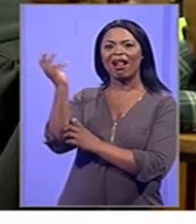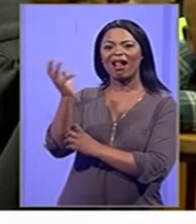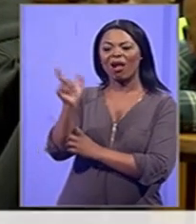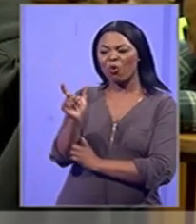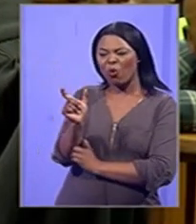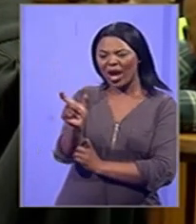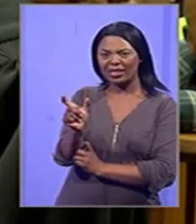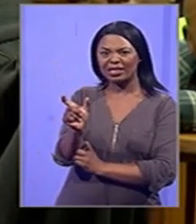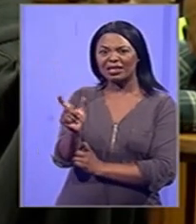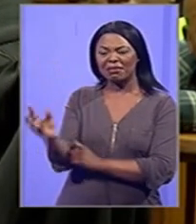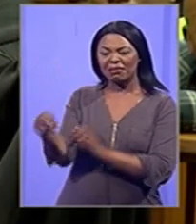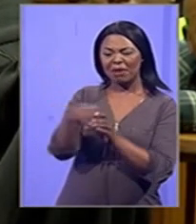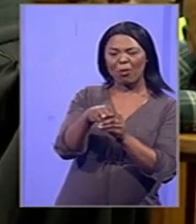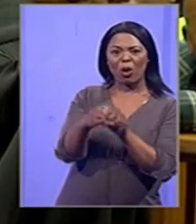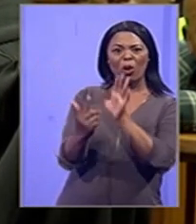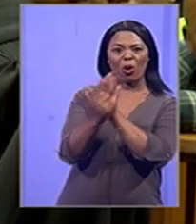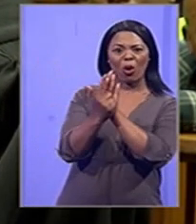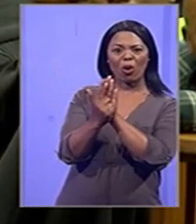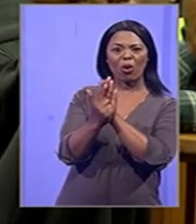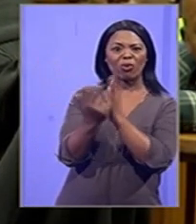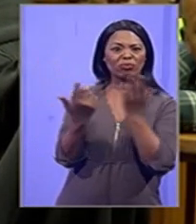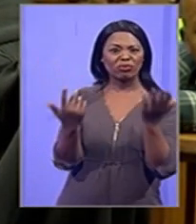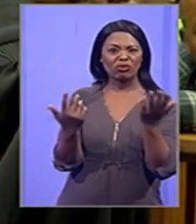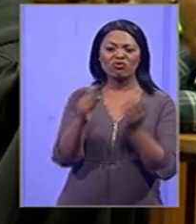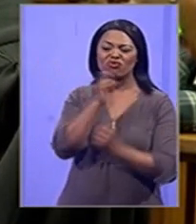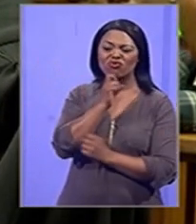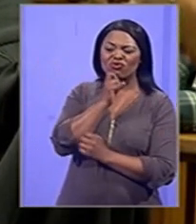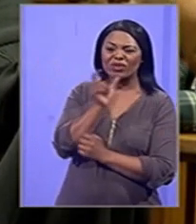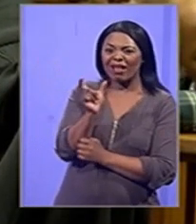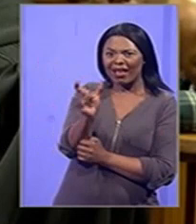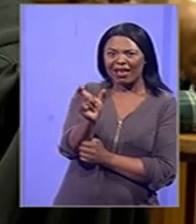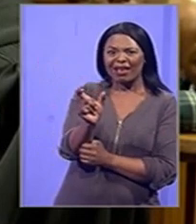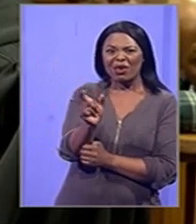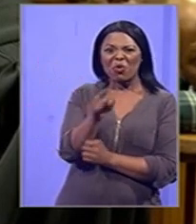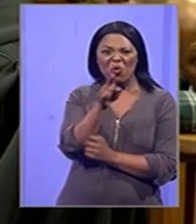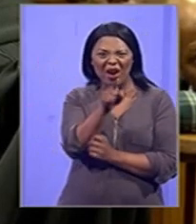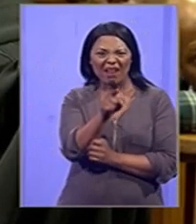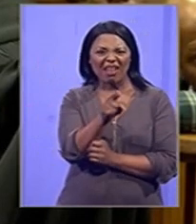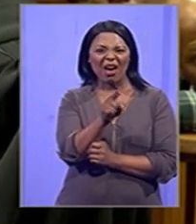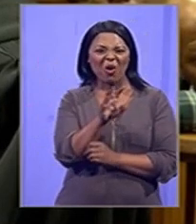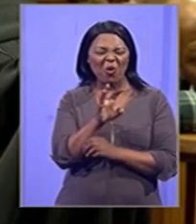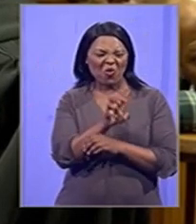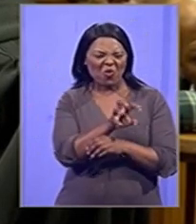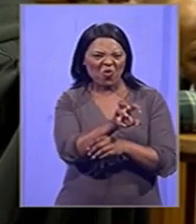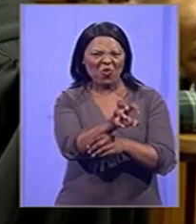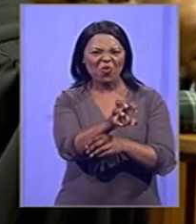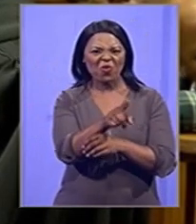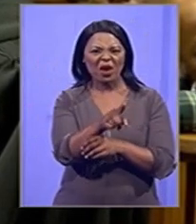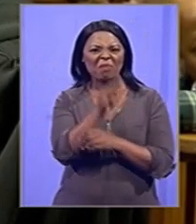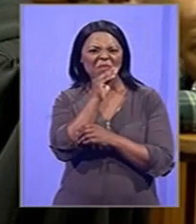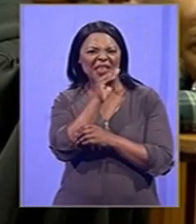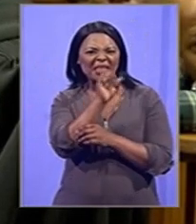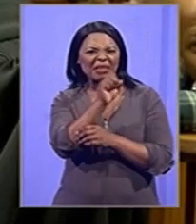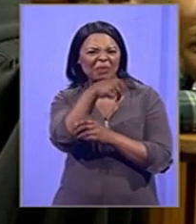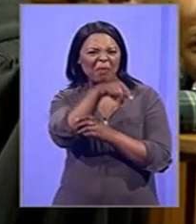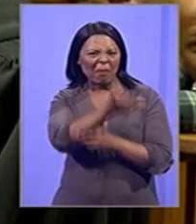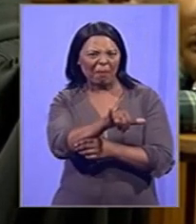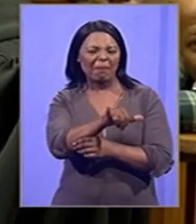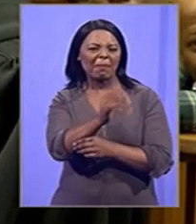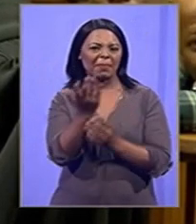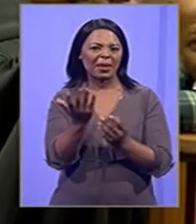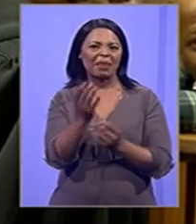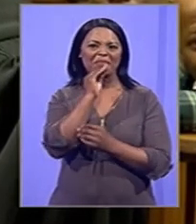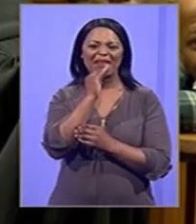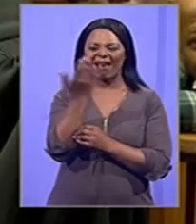law for him to get away with using the term cockroach, given the loaded political history of